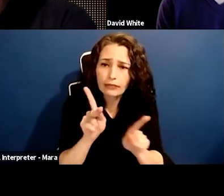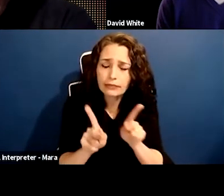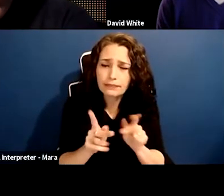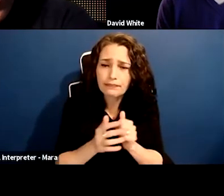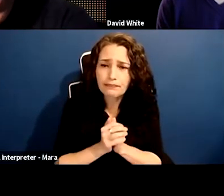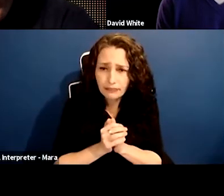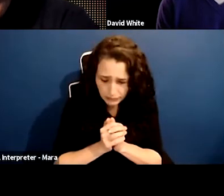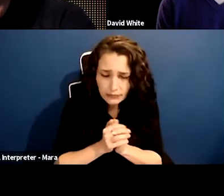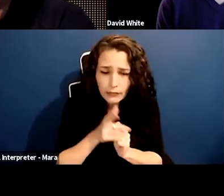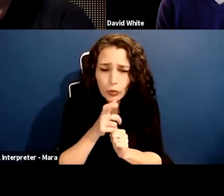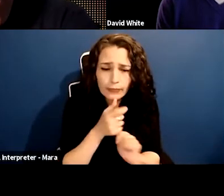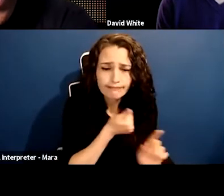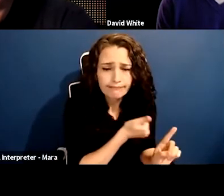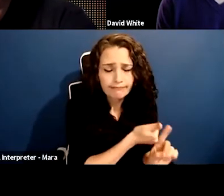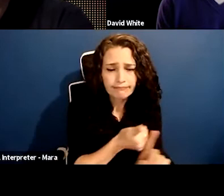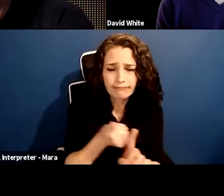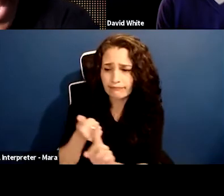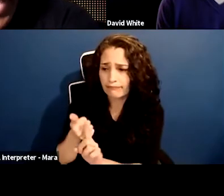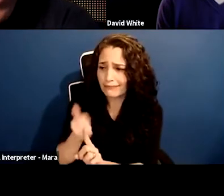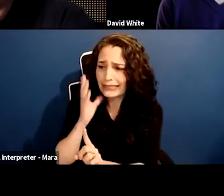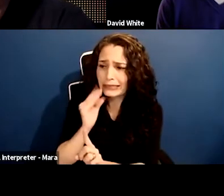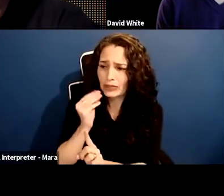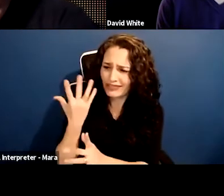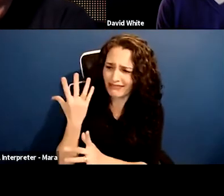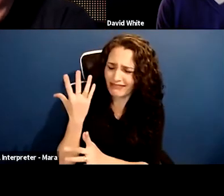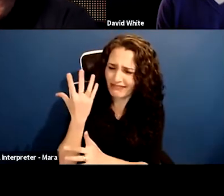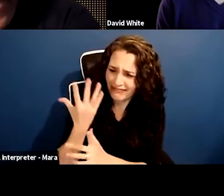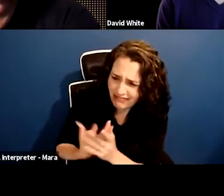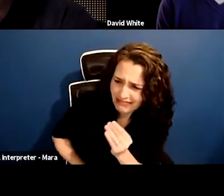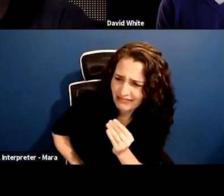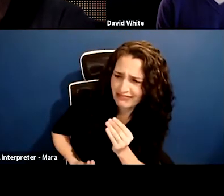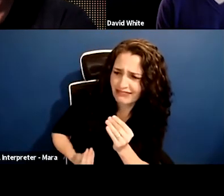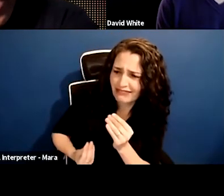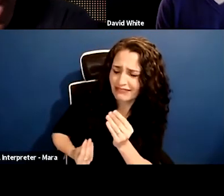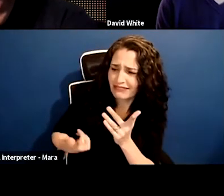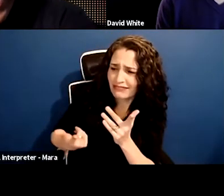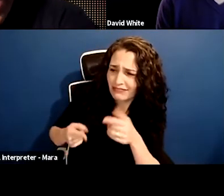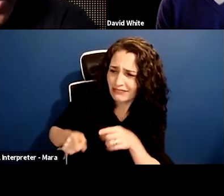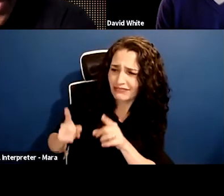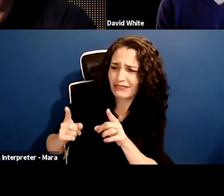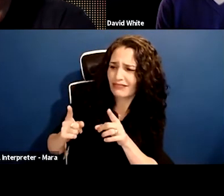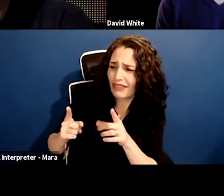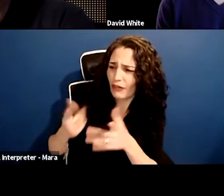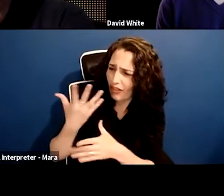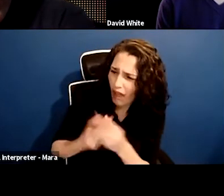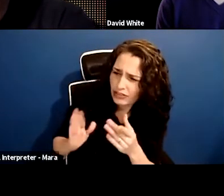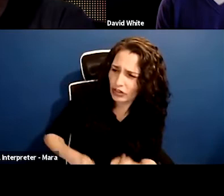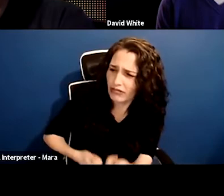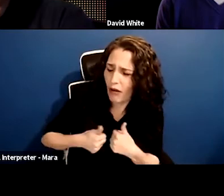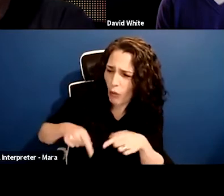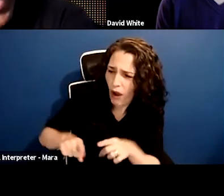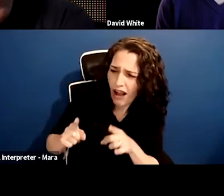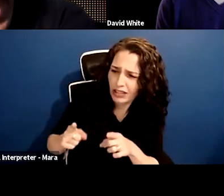those who have lost their lives in the good fight for equality and inclusion.